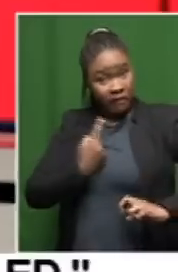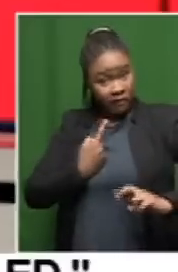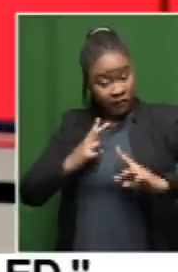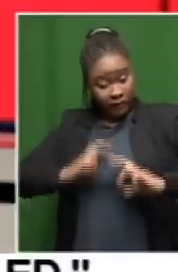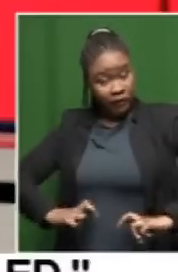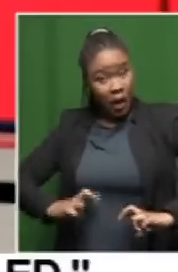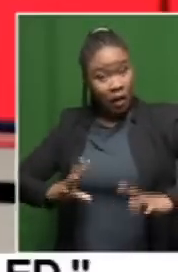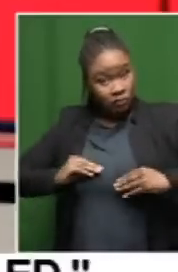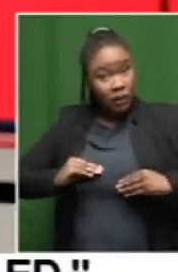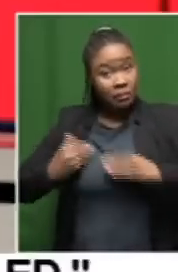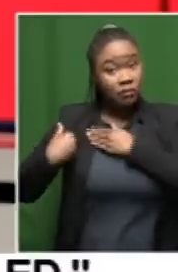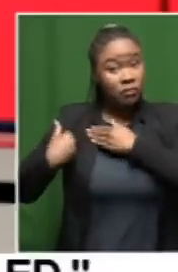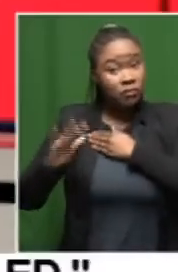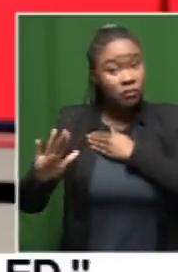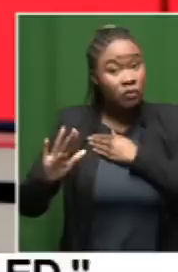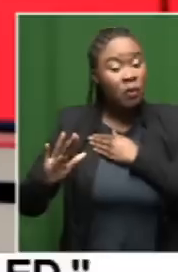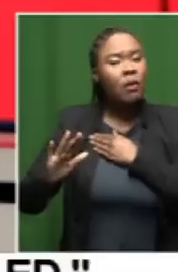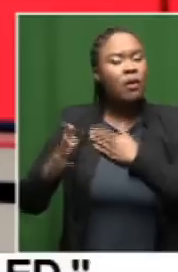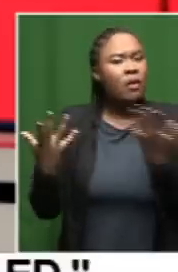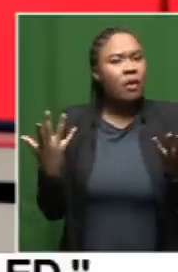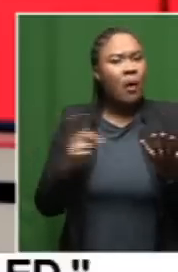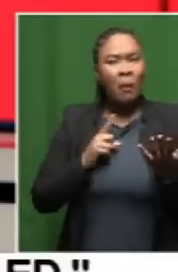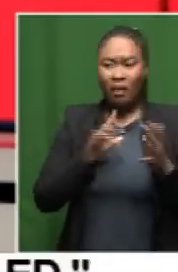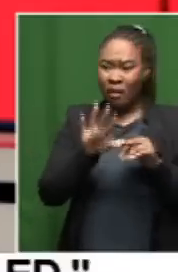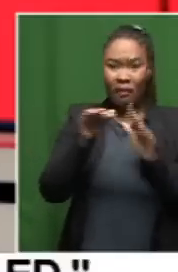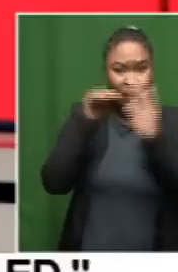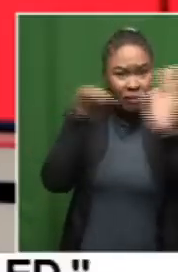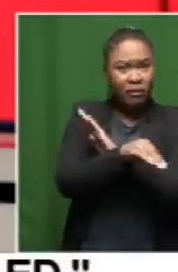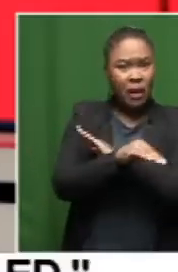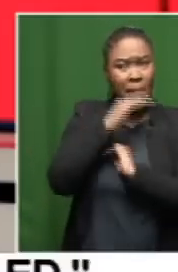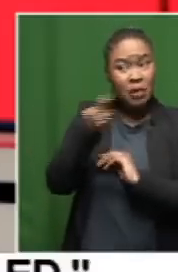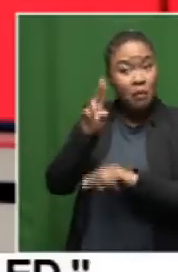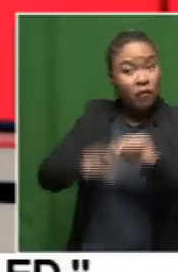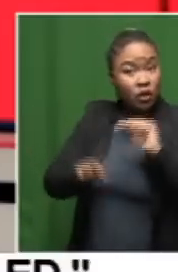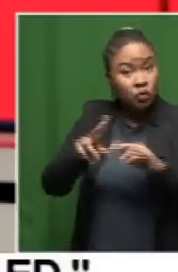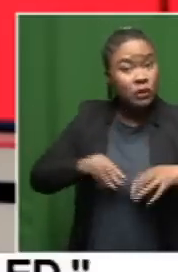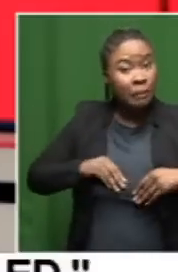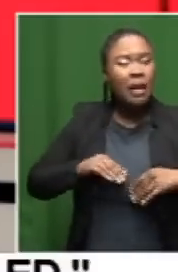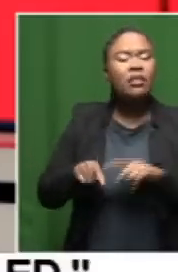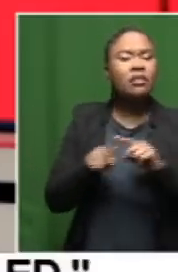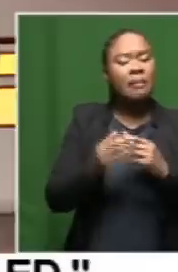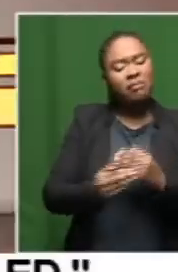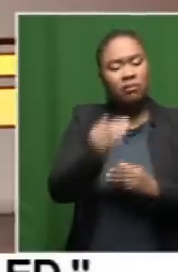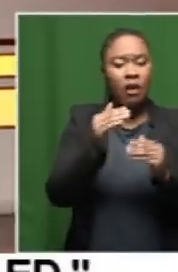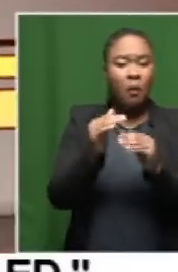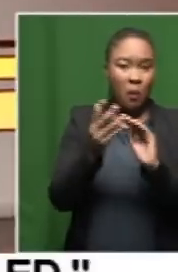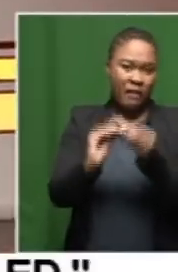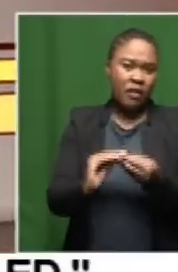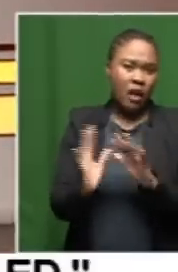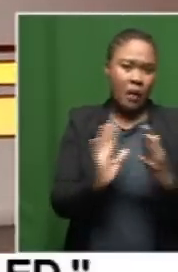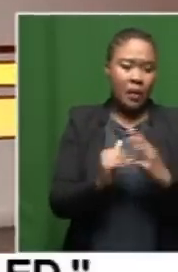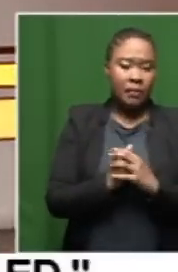take account as to the role that you have played in the degradation of South Africa, and how do you plan on rebuilding it? We're